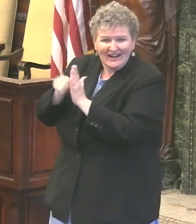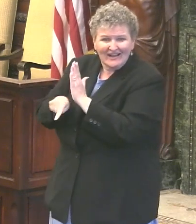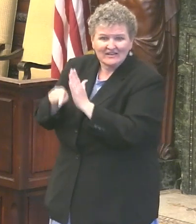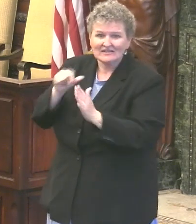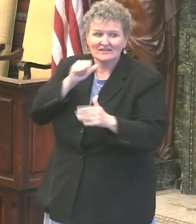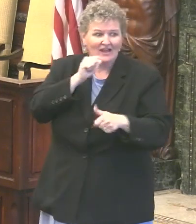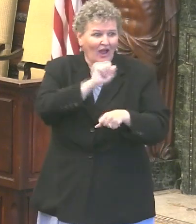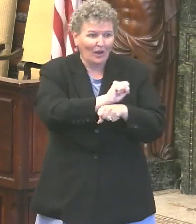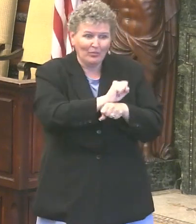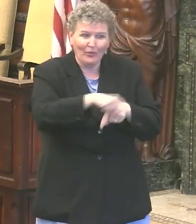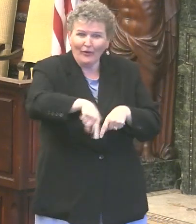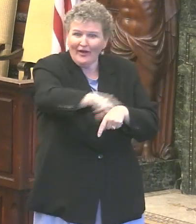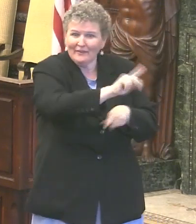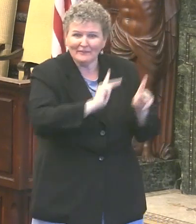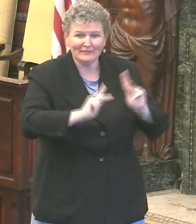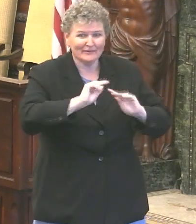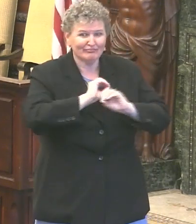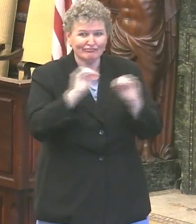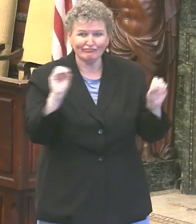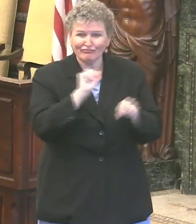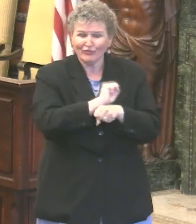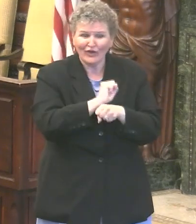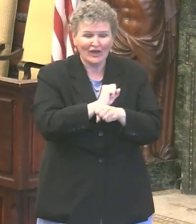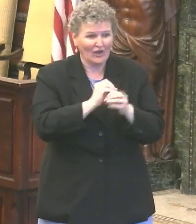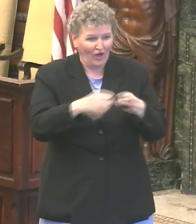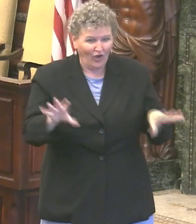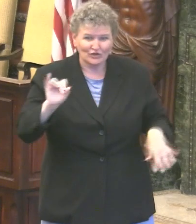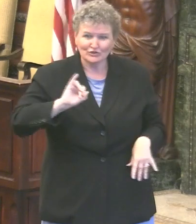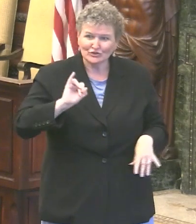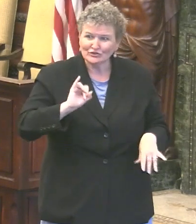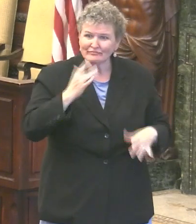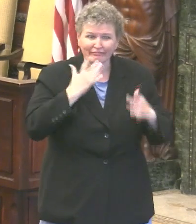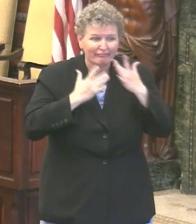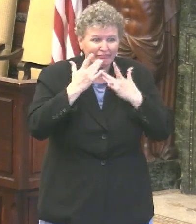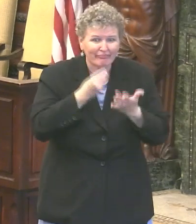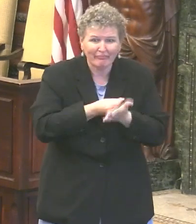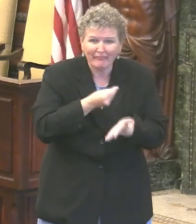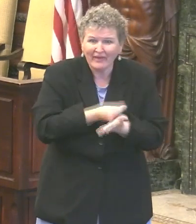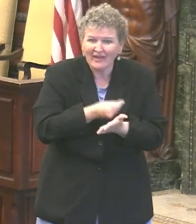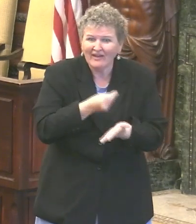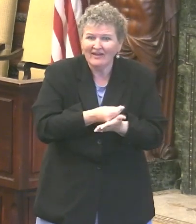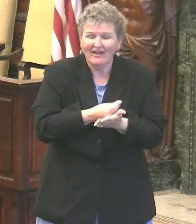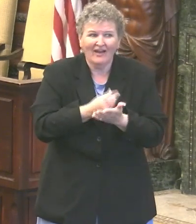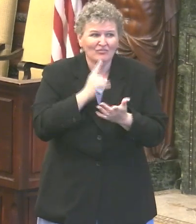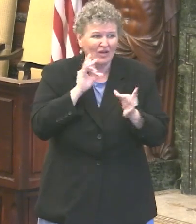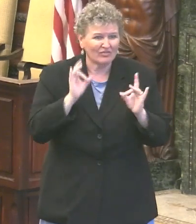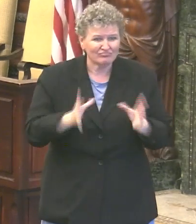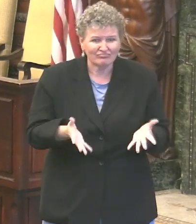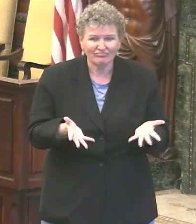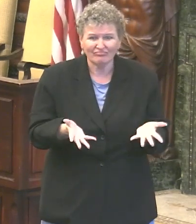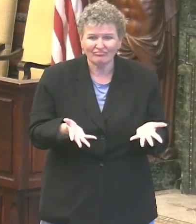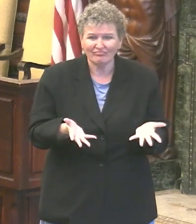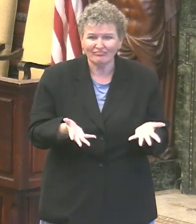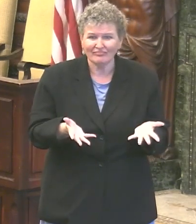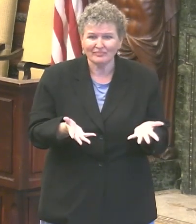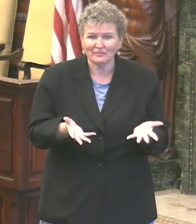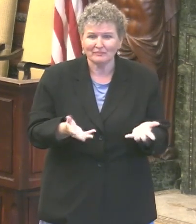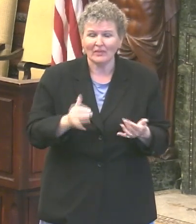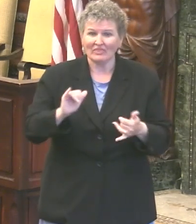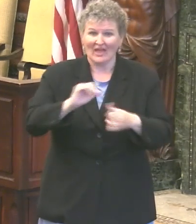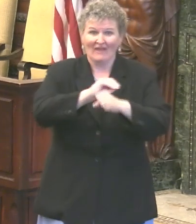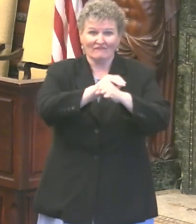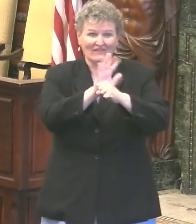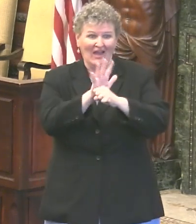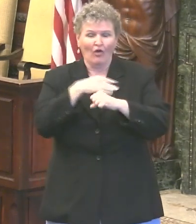So unemployment kills too, and poverty kills too. On the other hand, if we just ignore the virus and let all activity